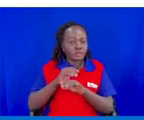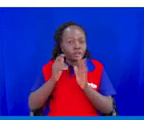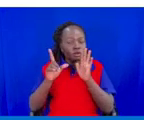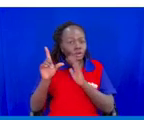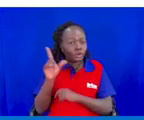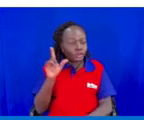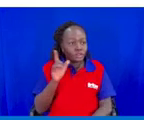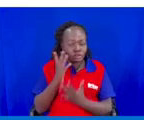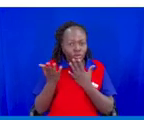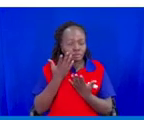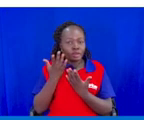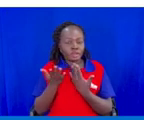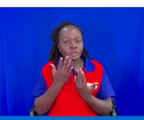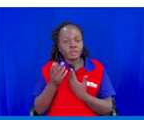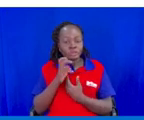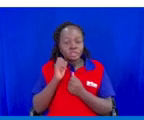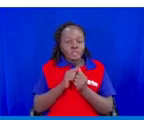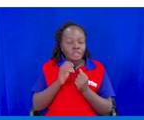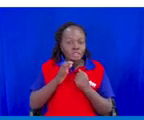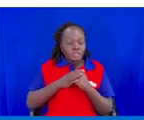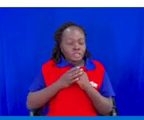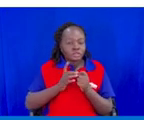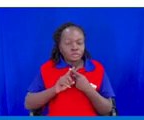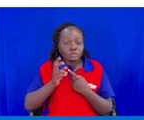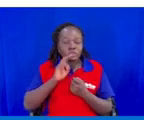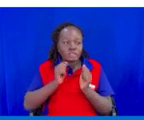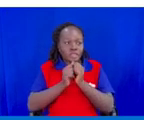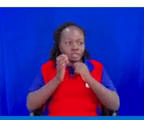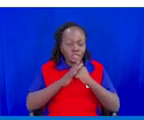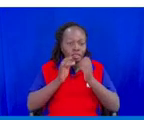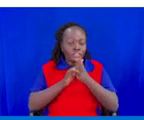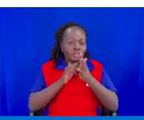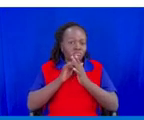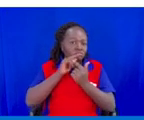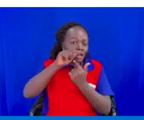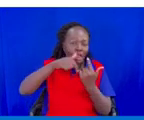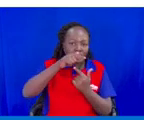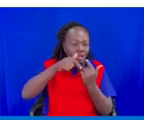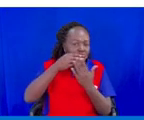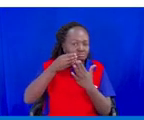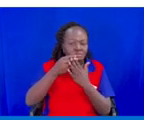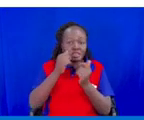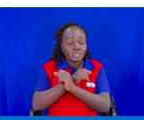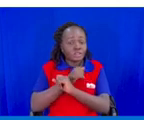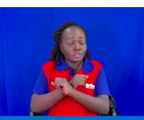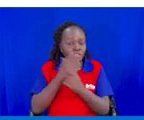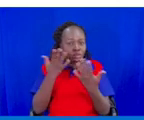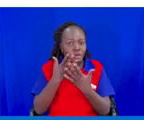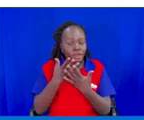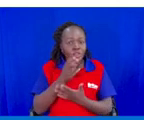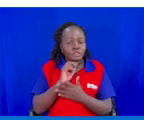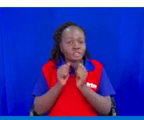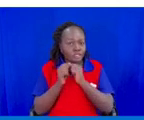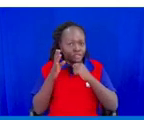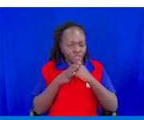comparing 2019 to 2018, is around treasury securities, whereby in